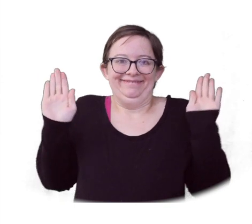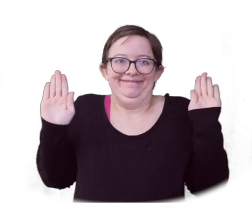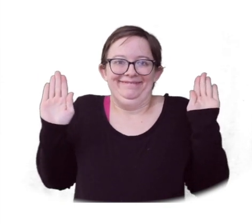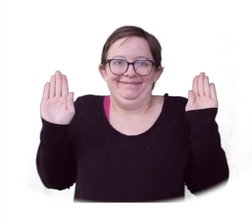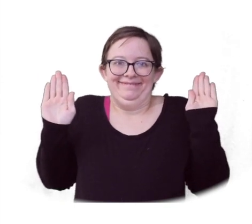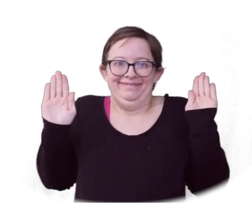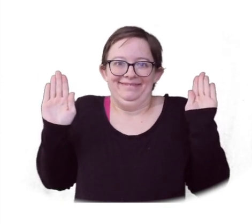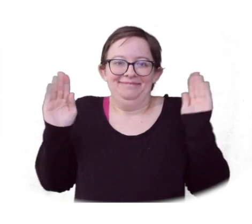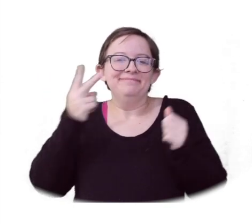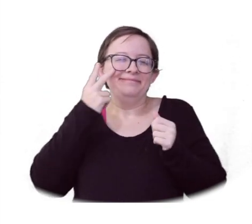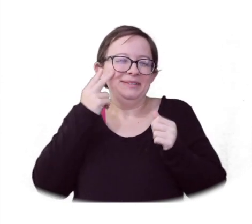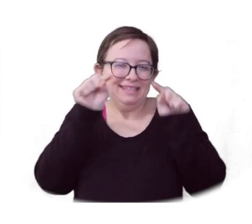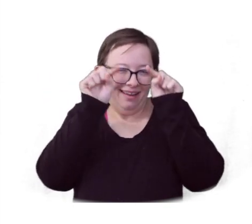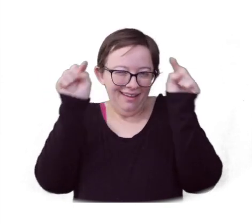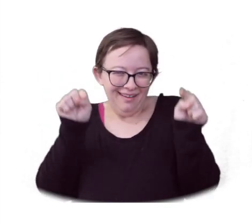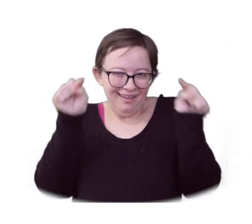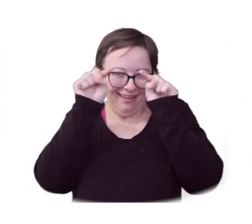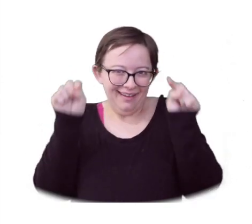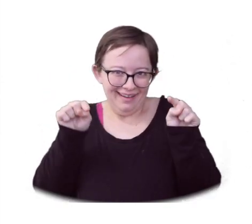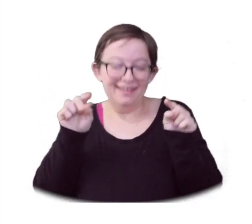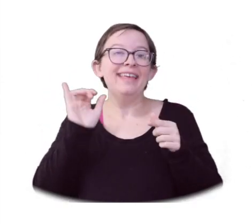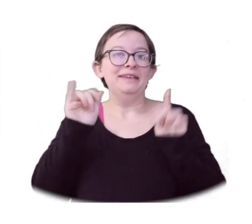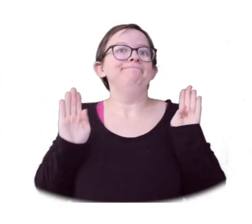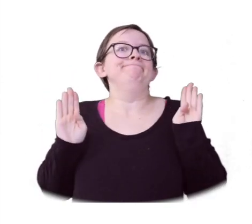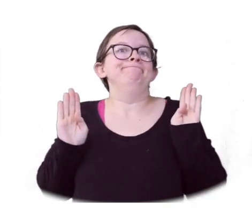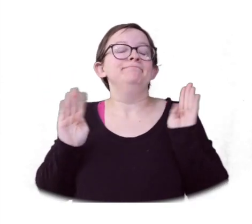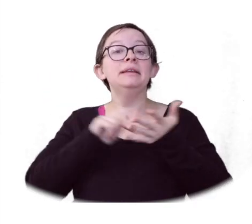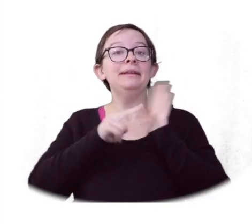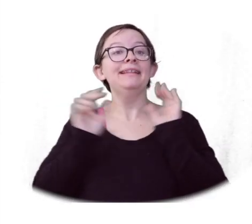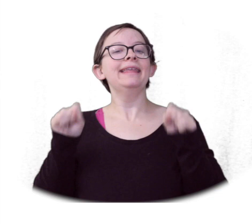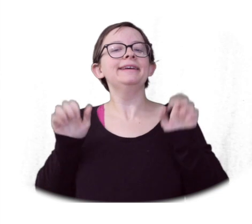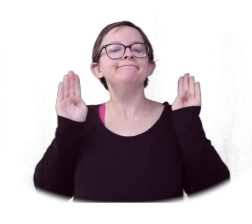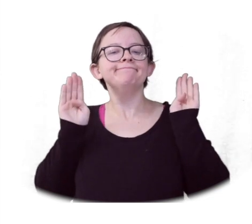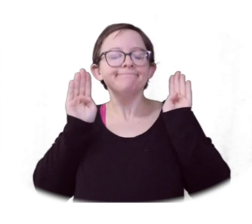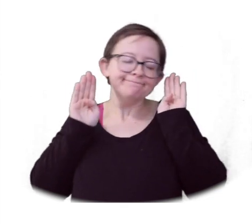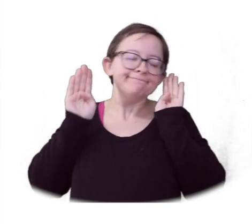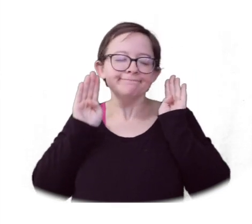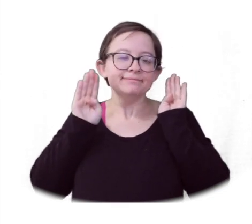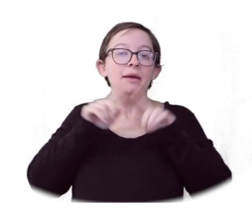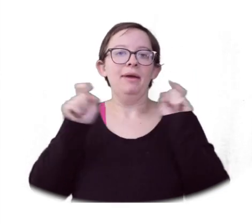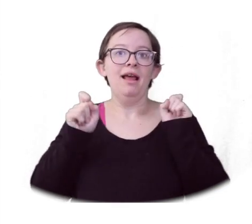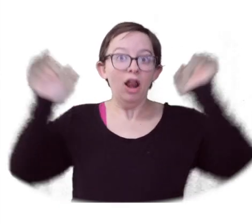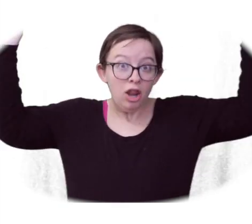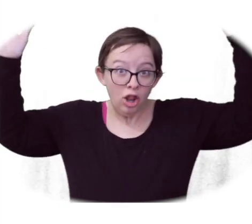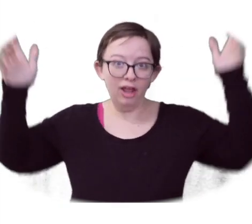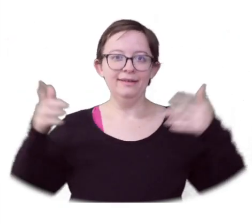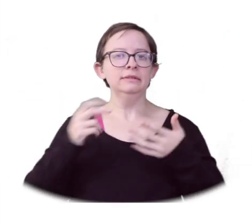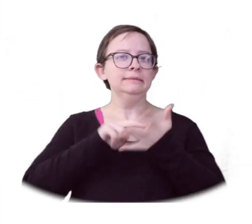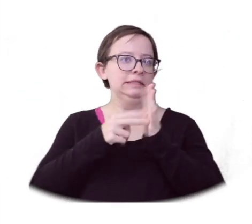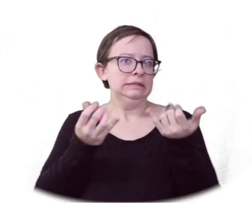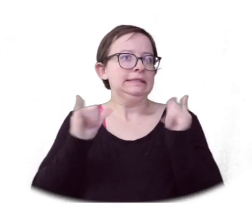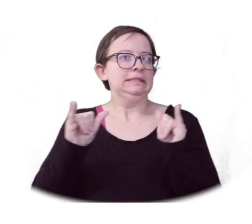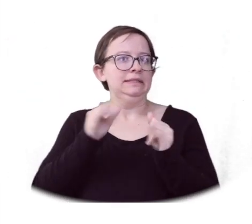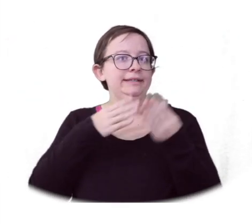right here. So you can see where the arrow is. And so that way they can have their hands up by their face, but it's not out of the